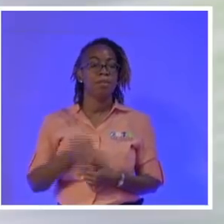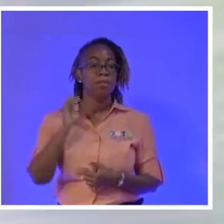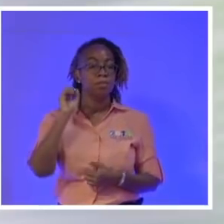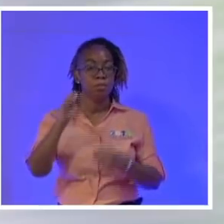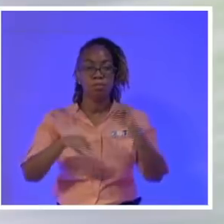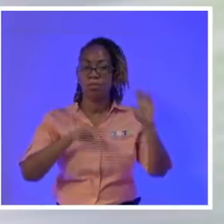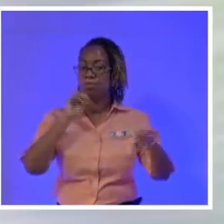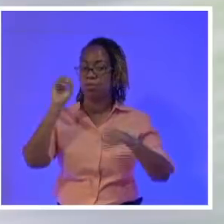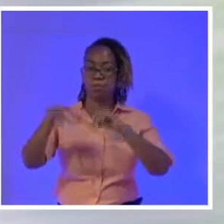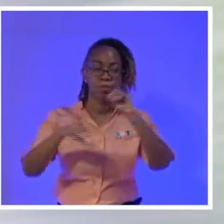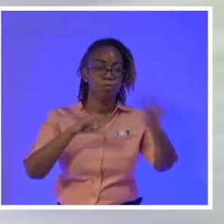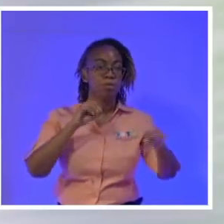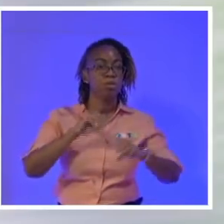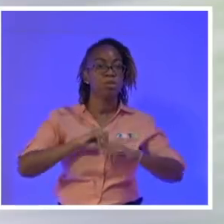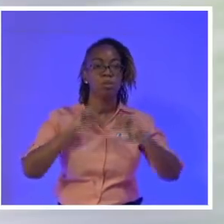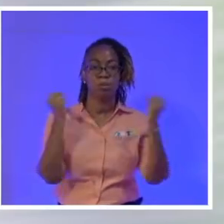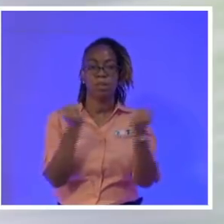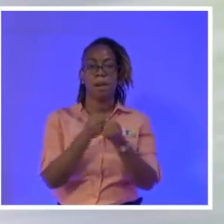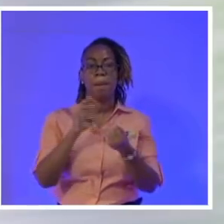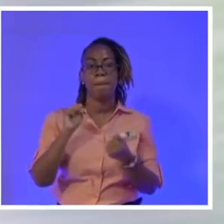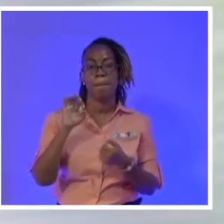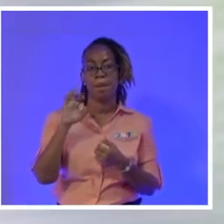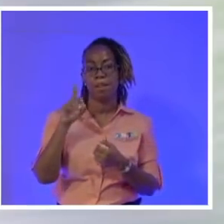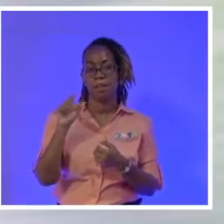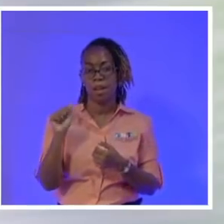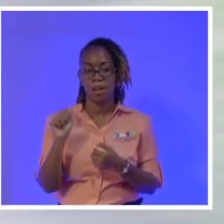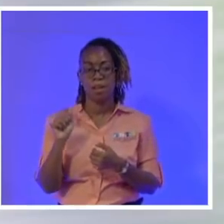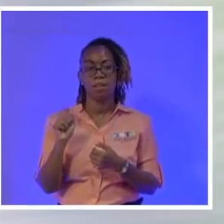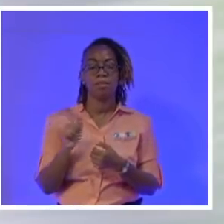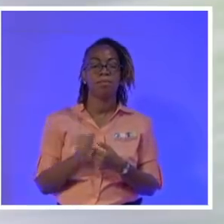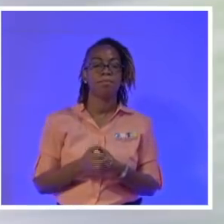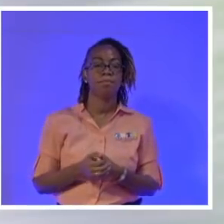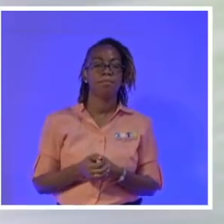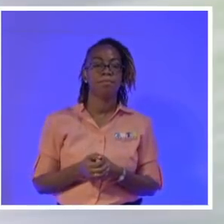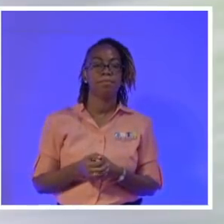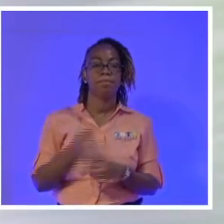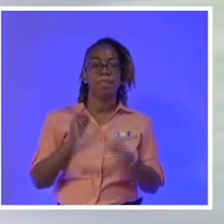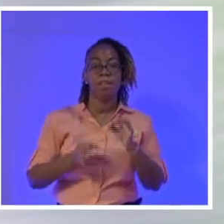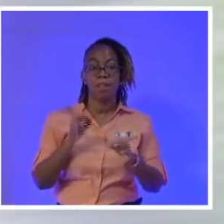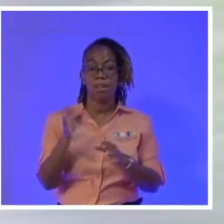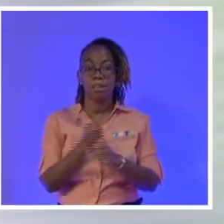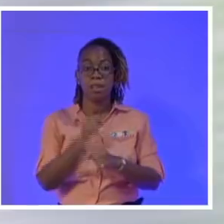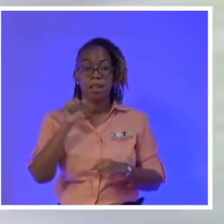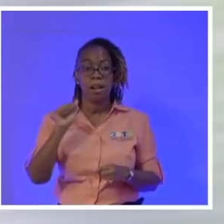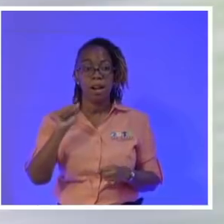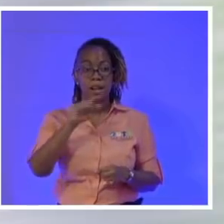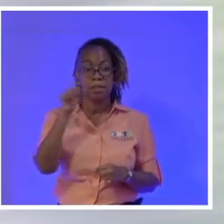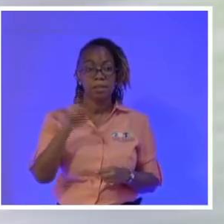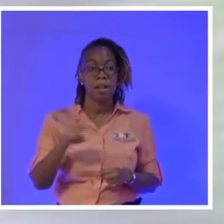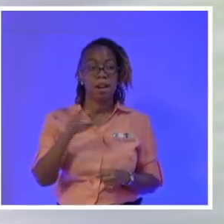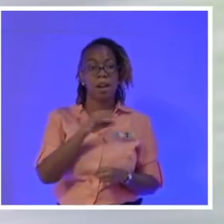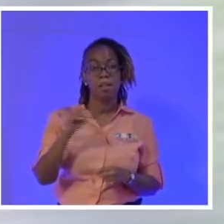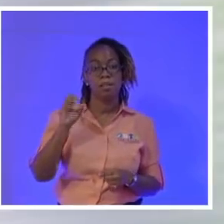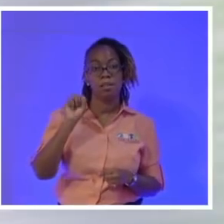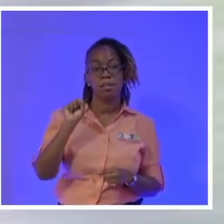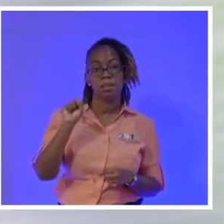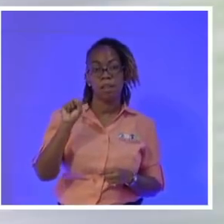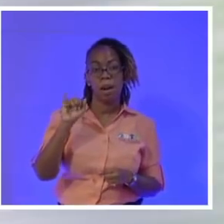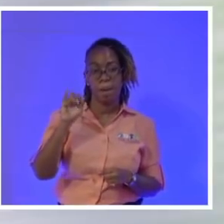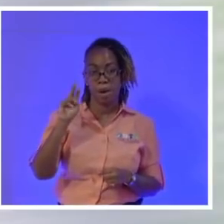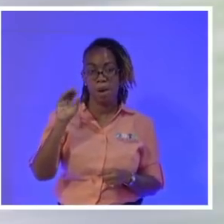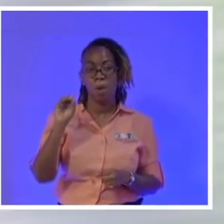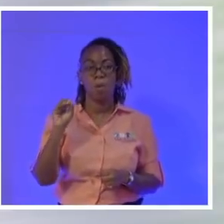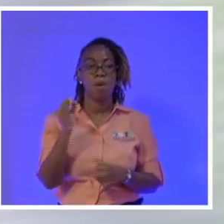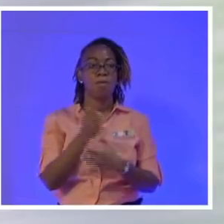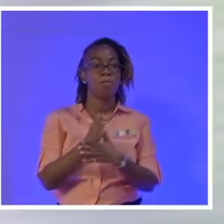on social media. So for those who receive AstraZeneca and Sinopharm between the 1st of July